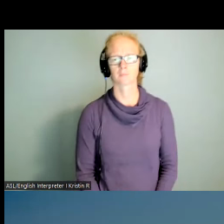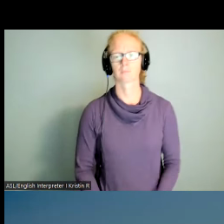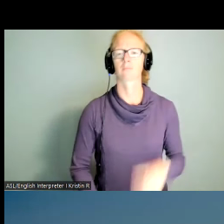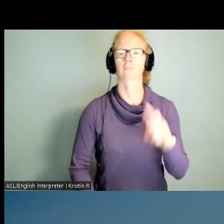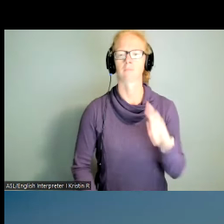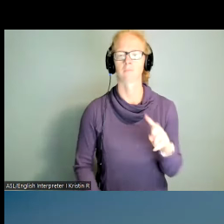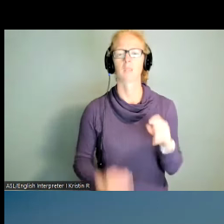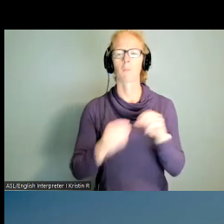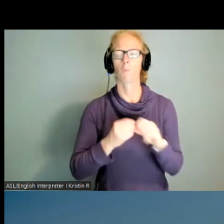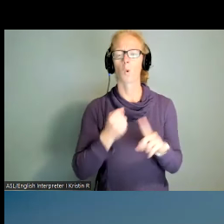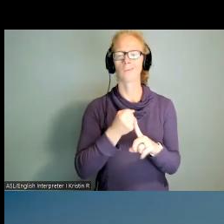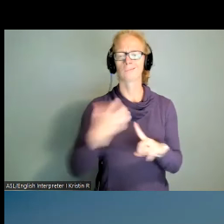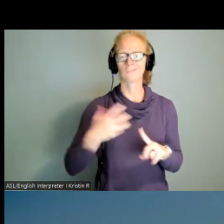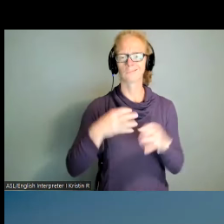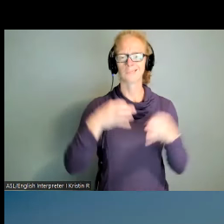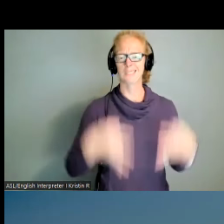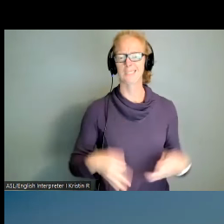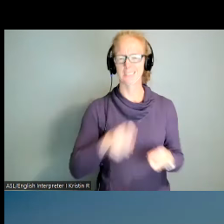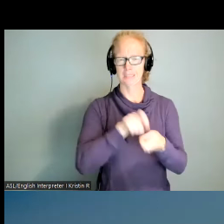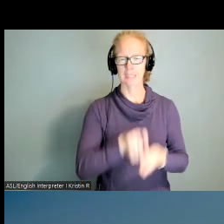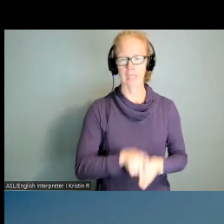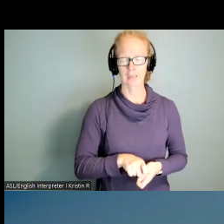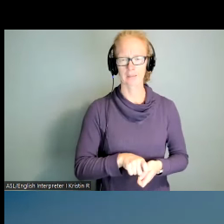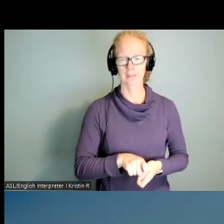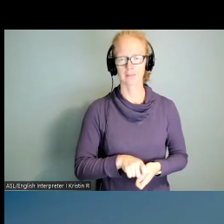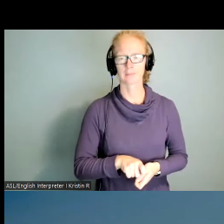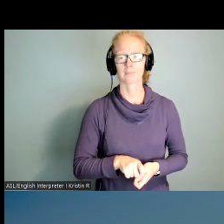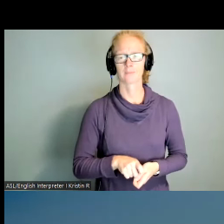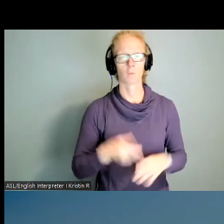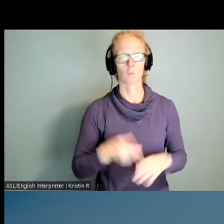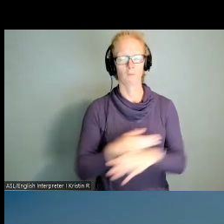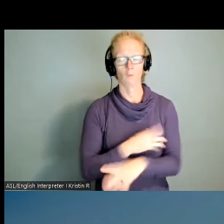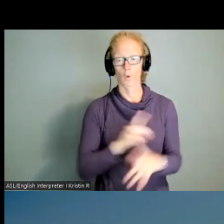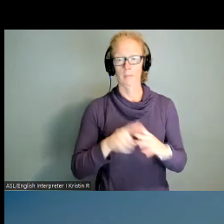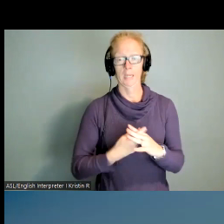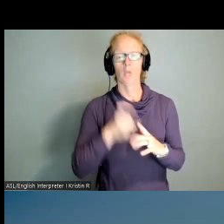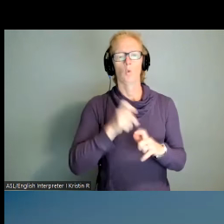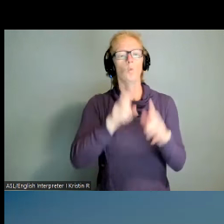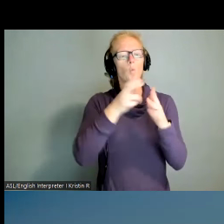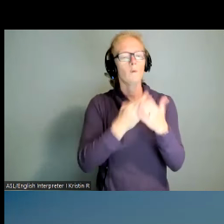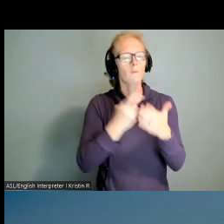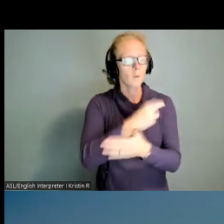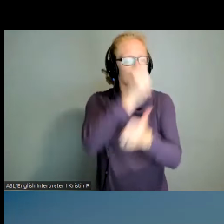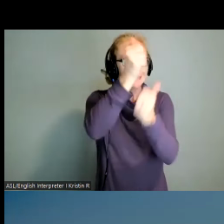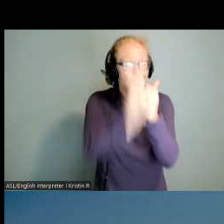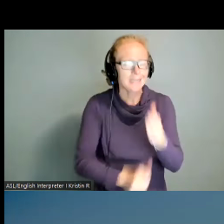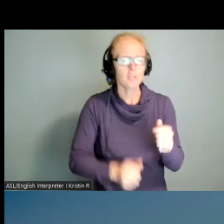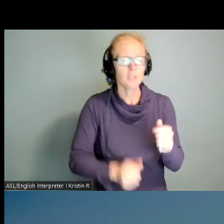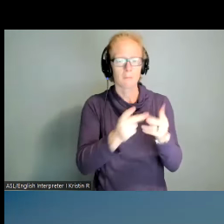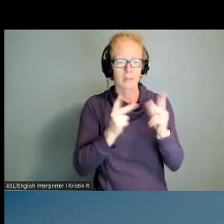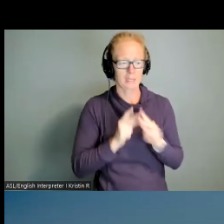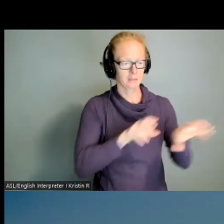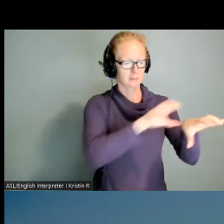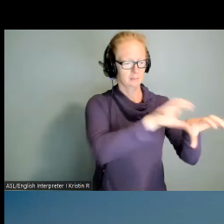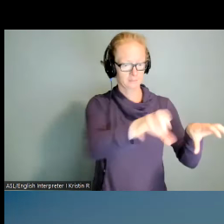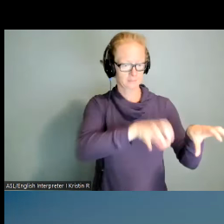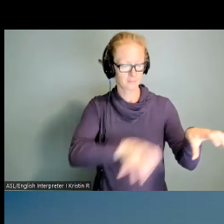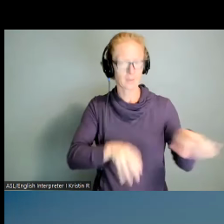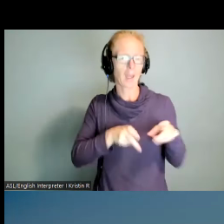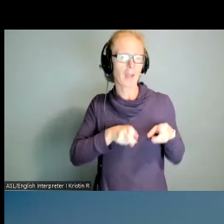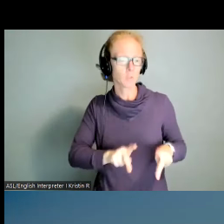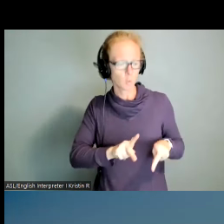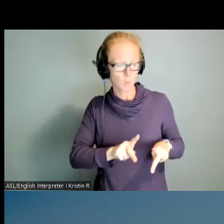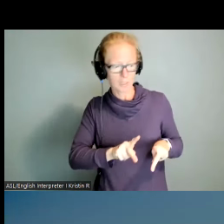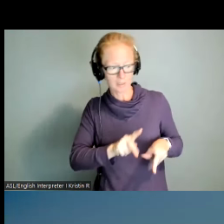a little bit more detail. So like I said, step 0, or before you begin, would be to review each typology and a summary of the opportunities.